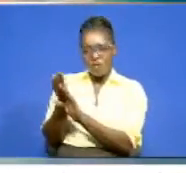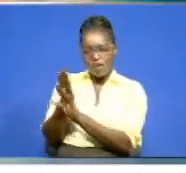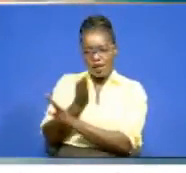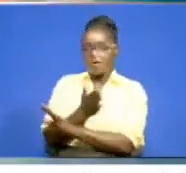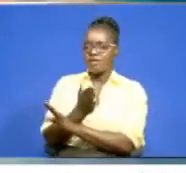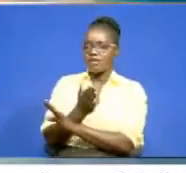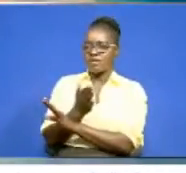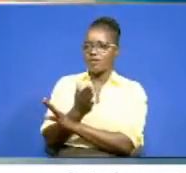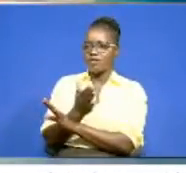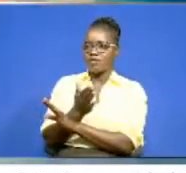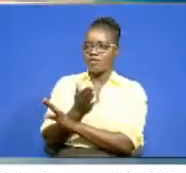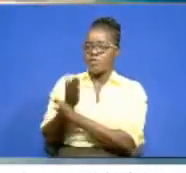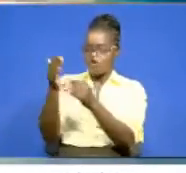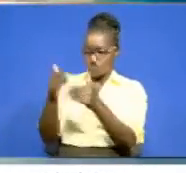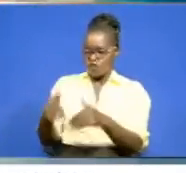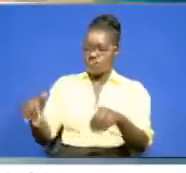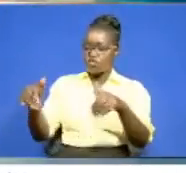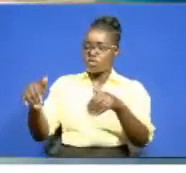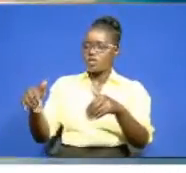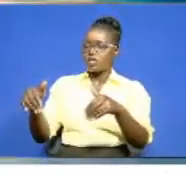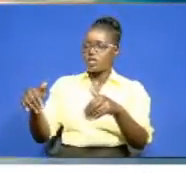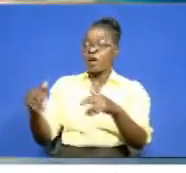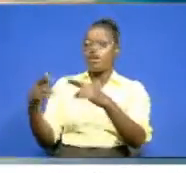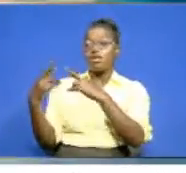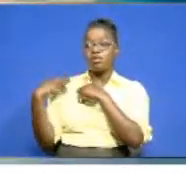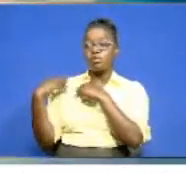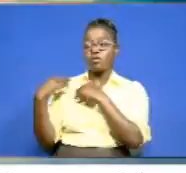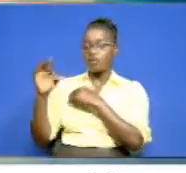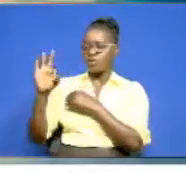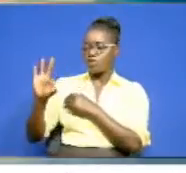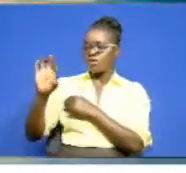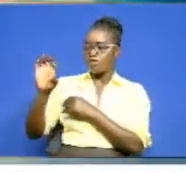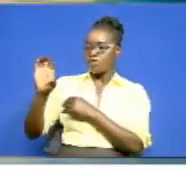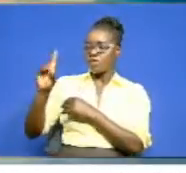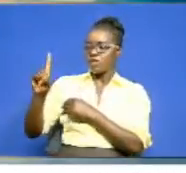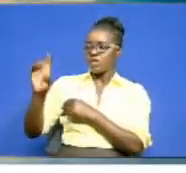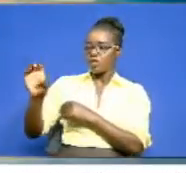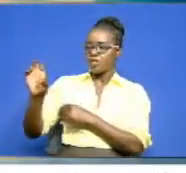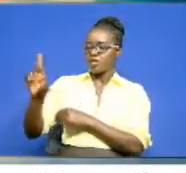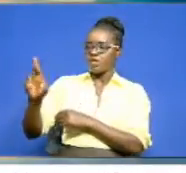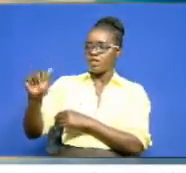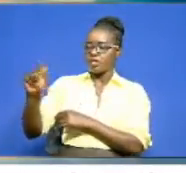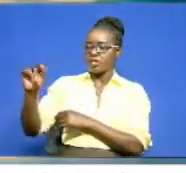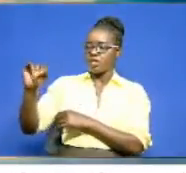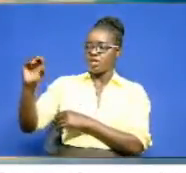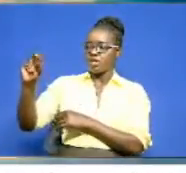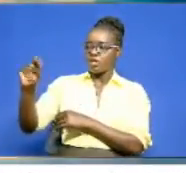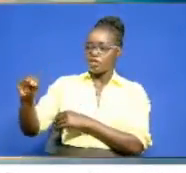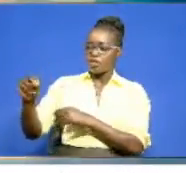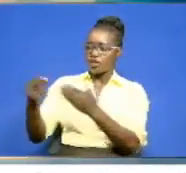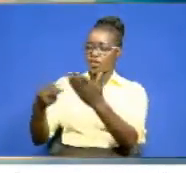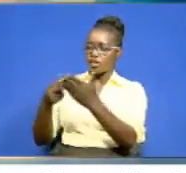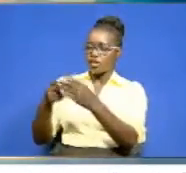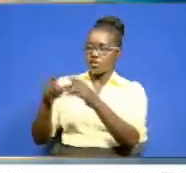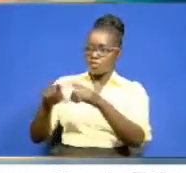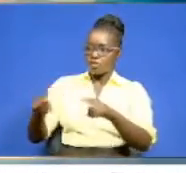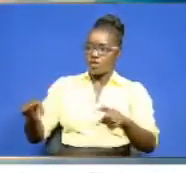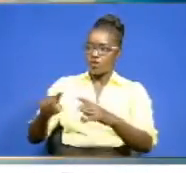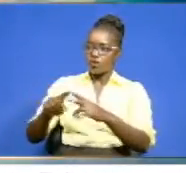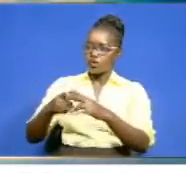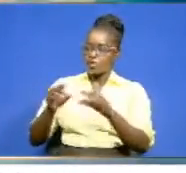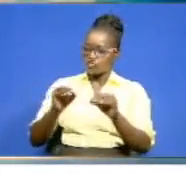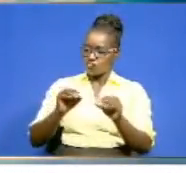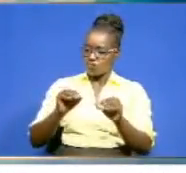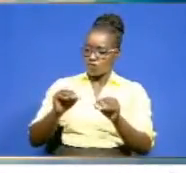so it is up to the federation, the technical bench, and the basketball stakeholders that we start transitioning the